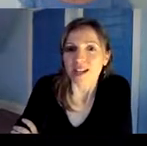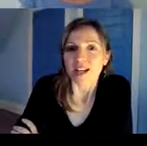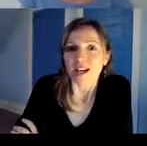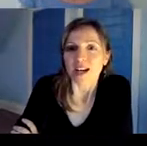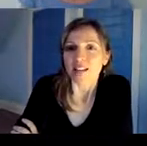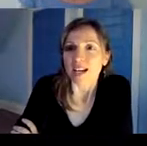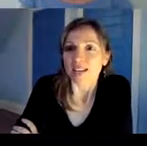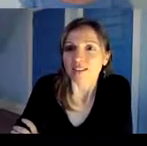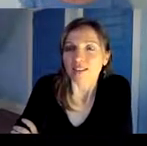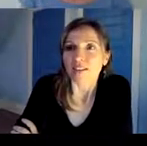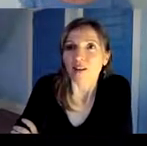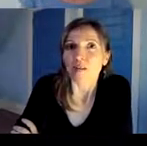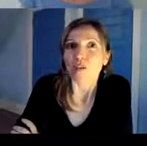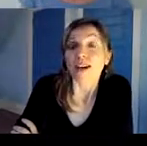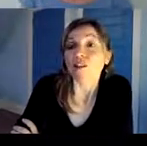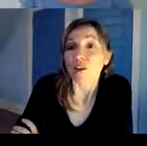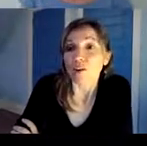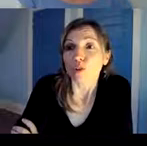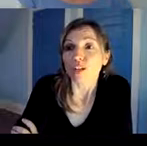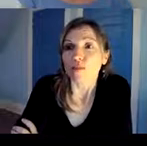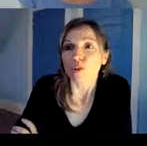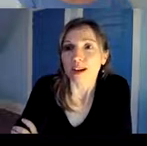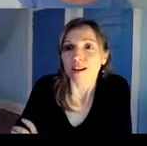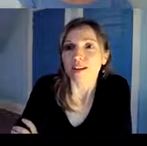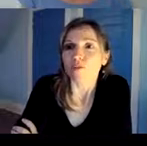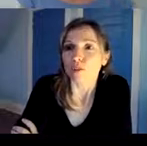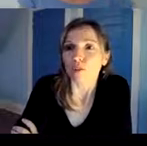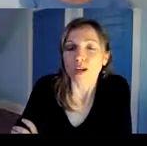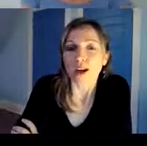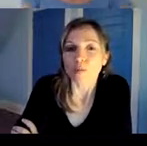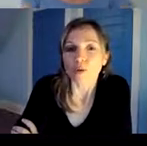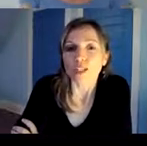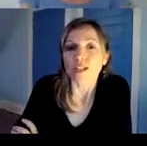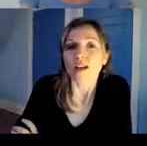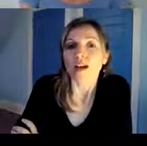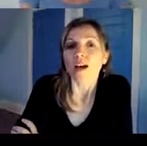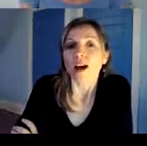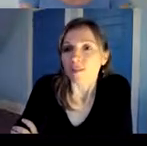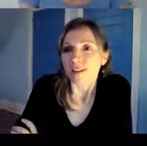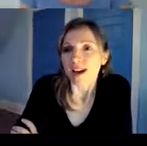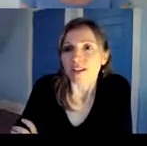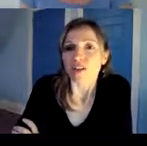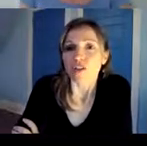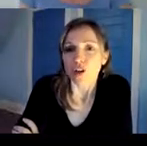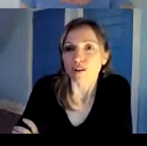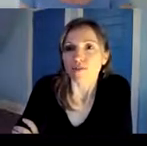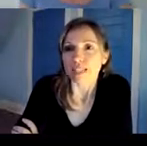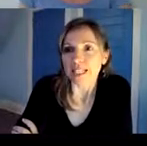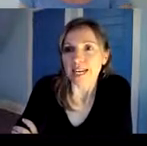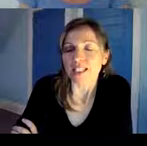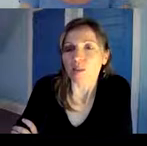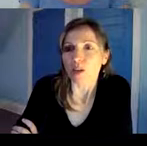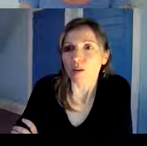chicks that the adults are out looking for that kind of food, the high protein, high fat,